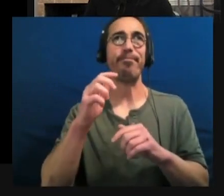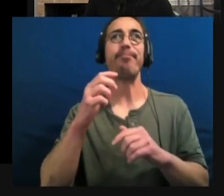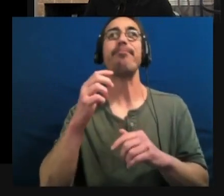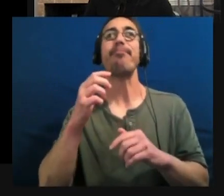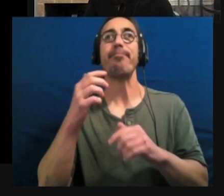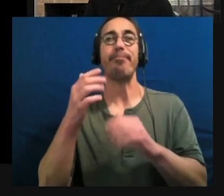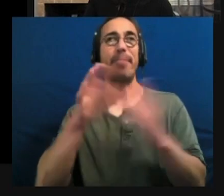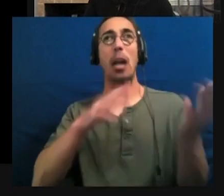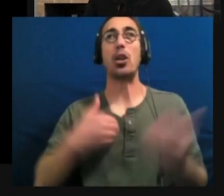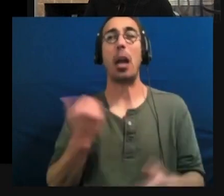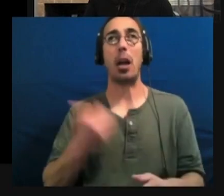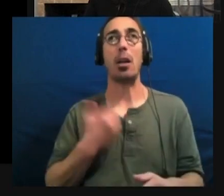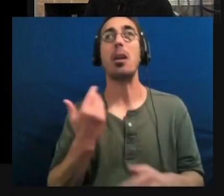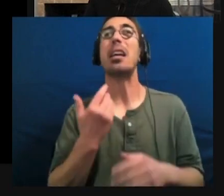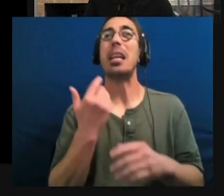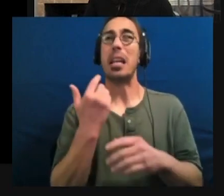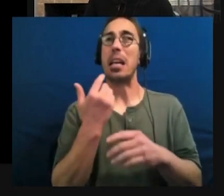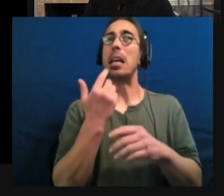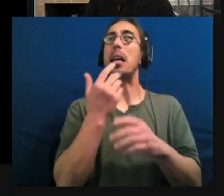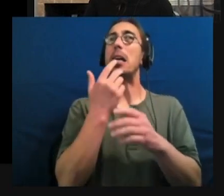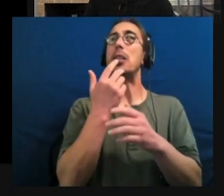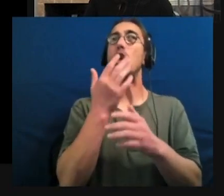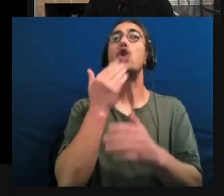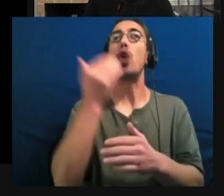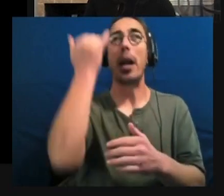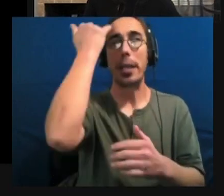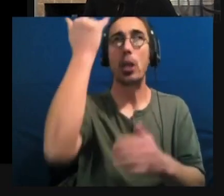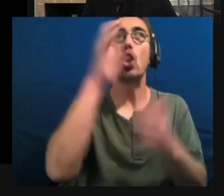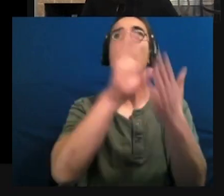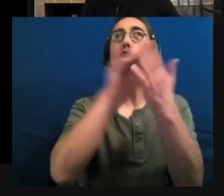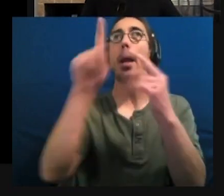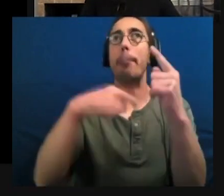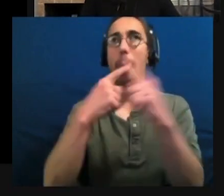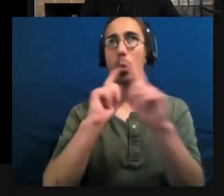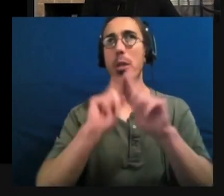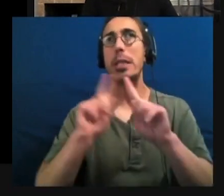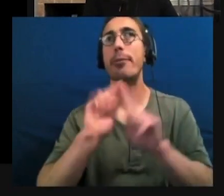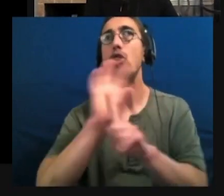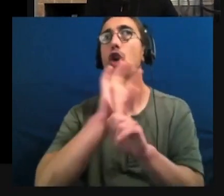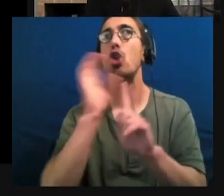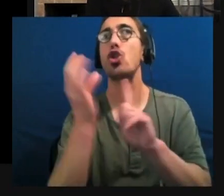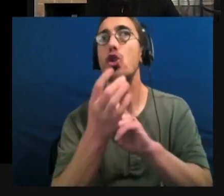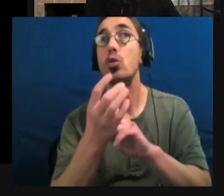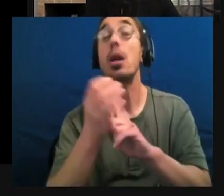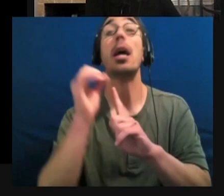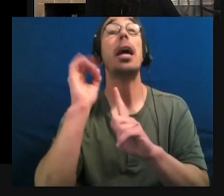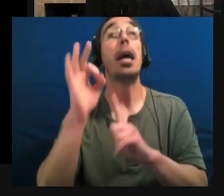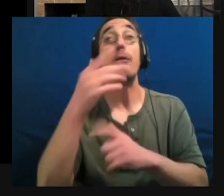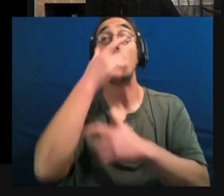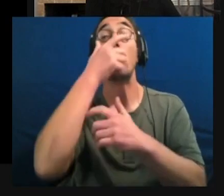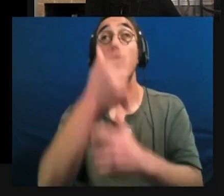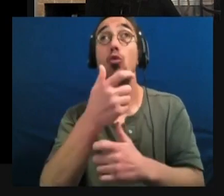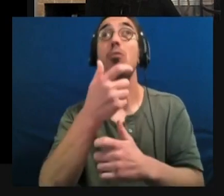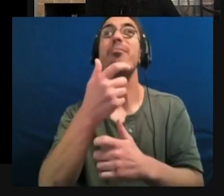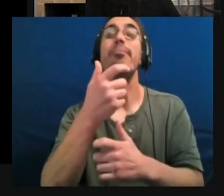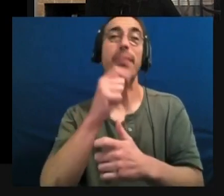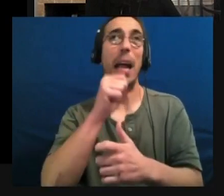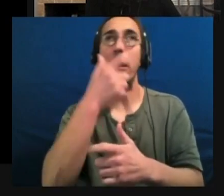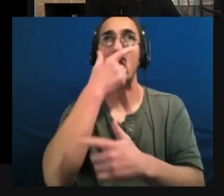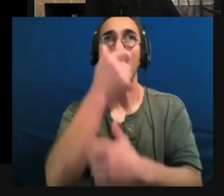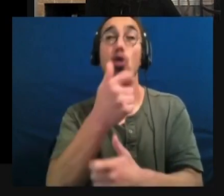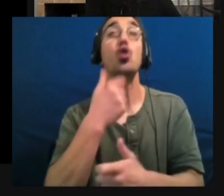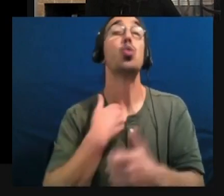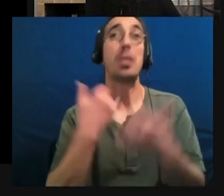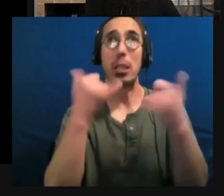well, and it's good to learn about different people, or you wouldn't be listening to me. However, autistic people exist in every culture